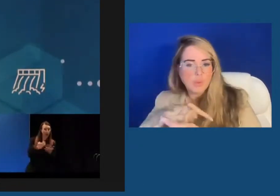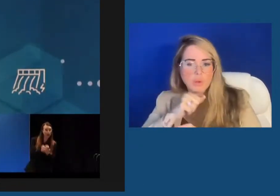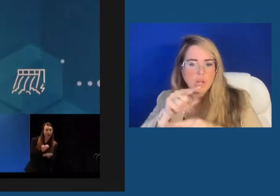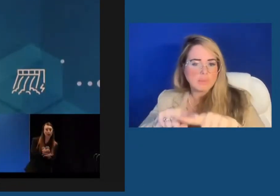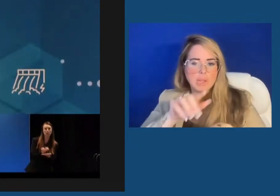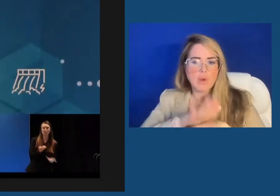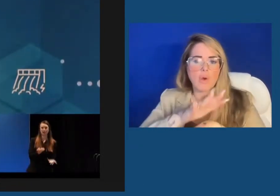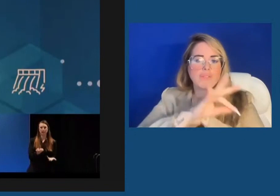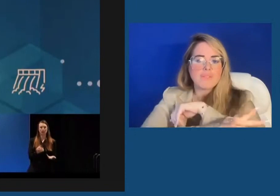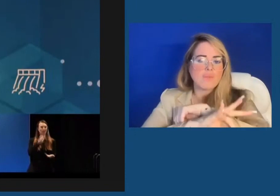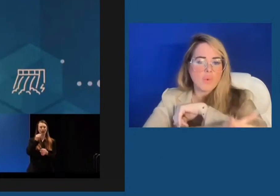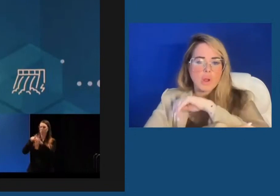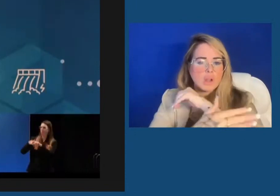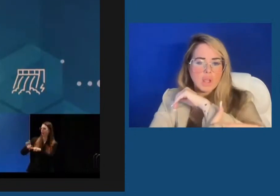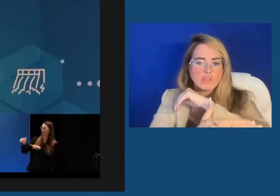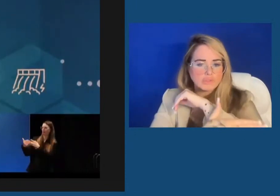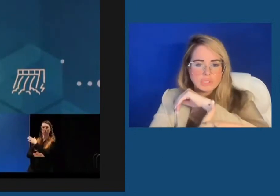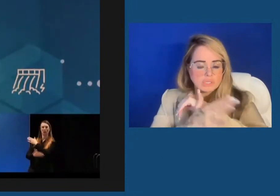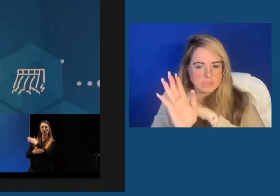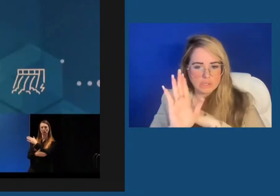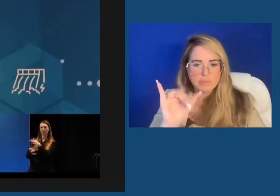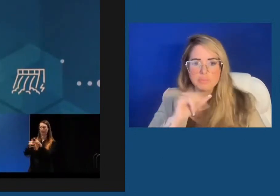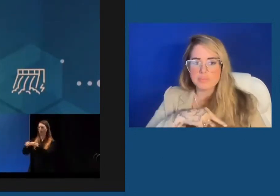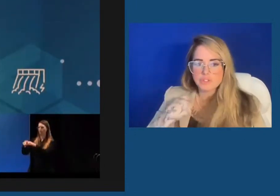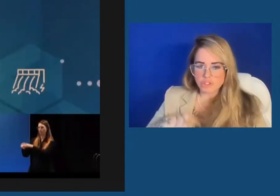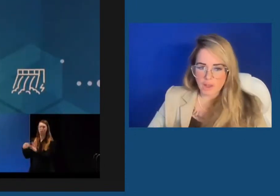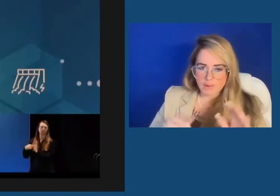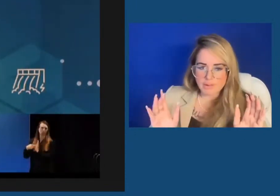foreign countries like China